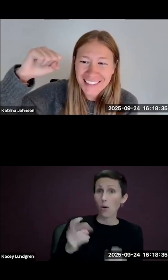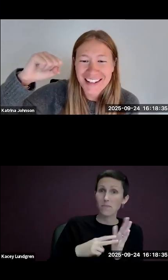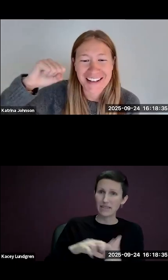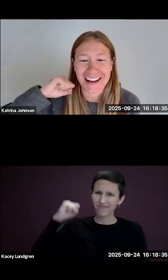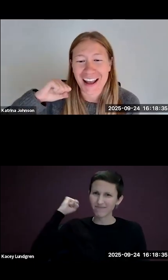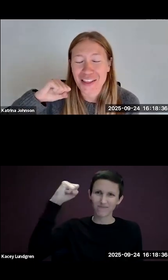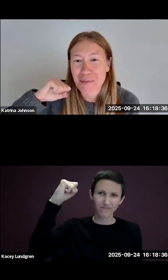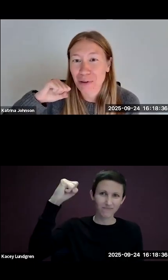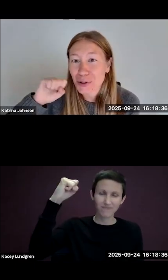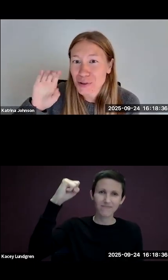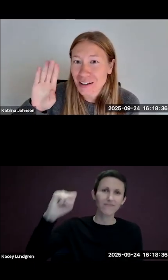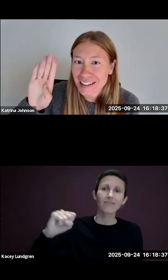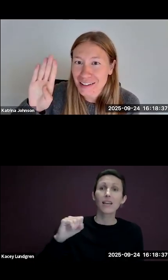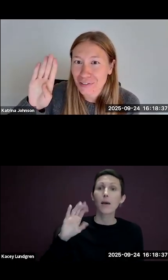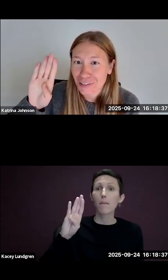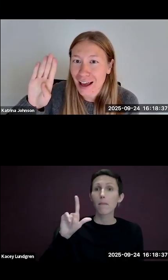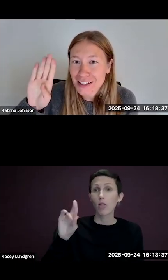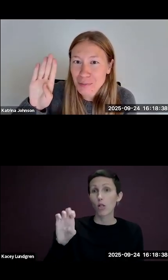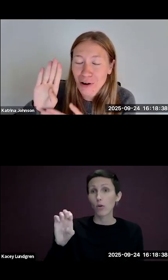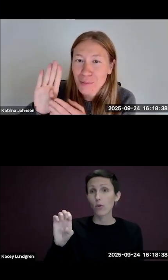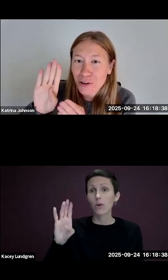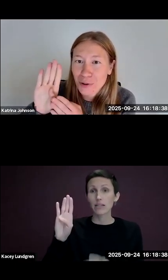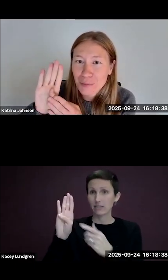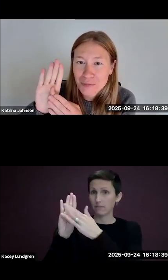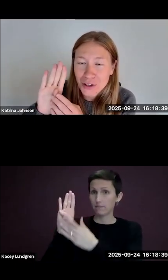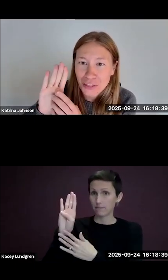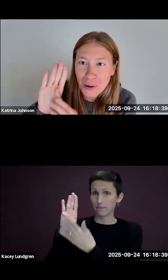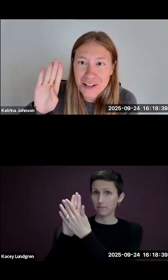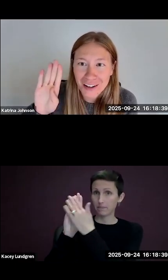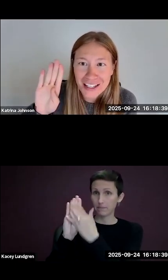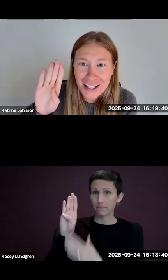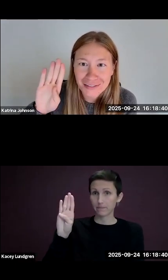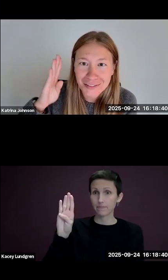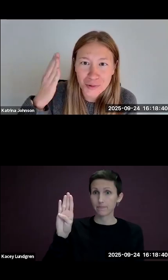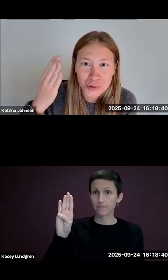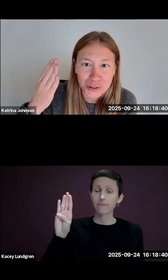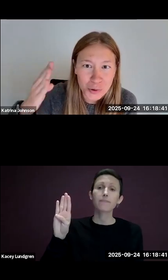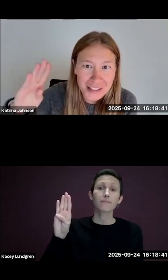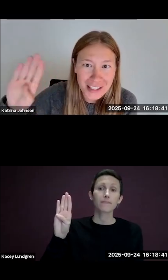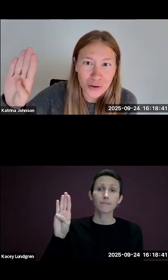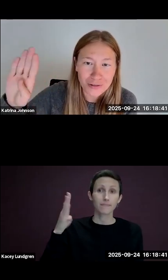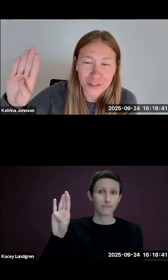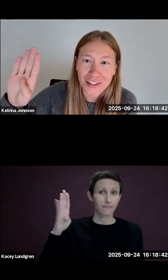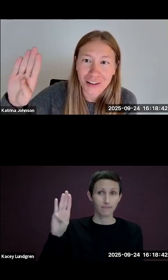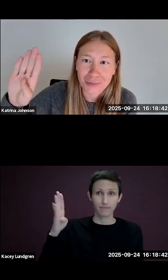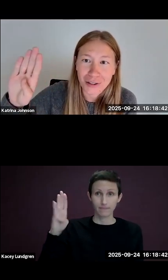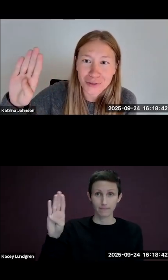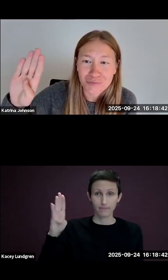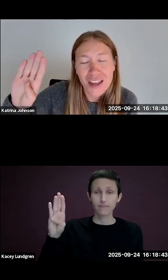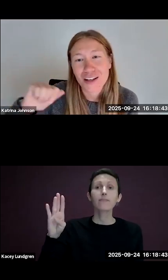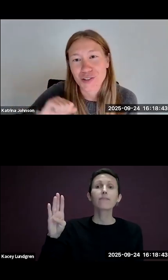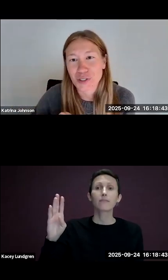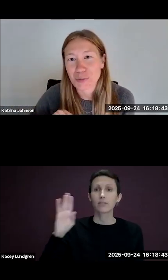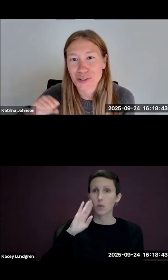raw. And then blue is a flat palm with your thumb tucked in, which will twist out for the color